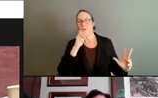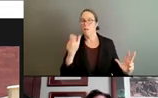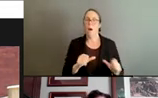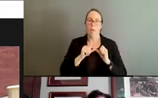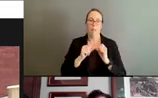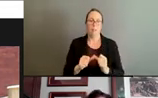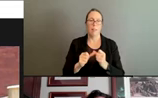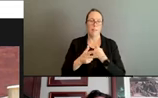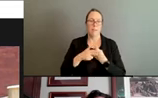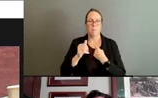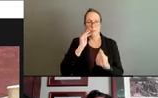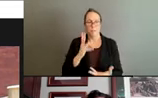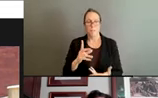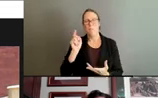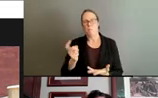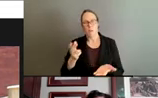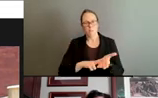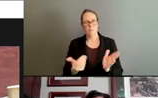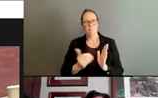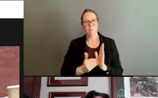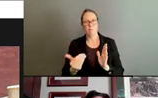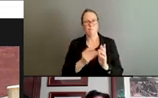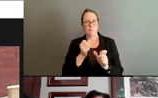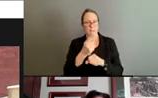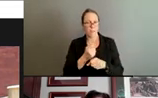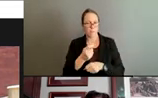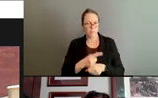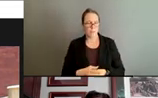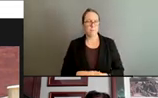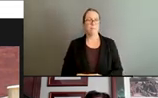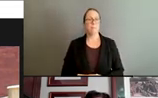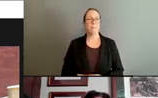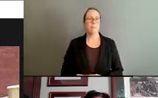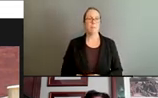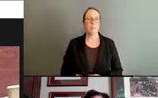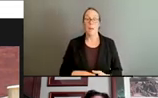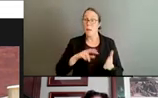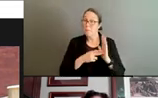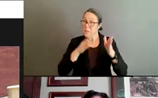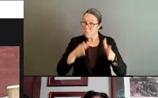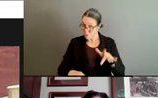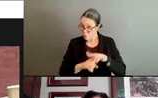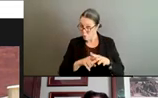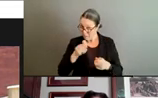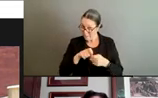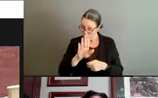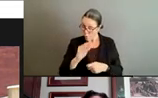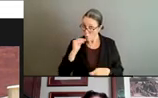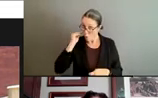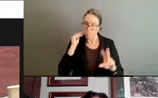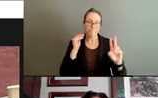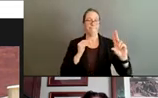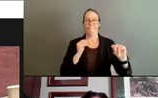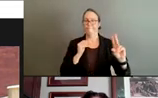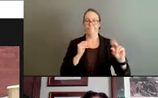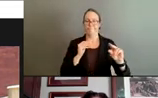over. And so again, while it doesn't mean somebody's going to be able to respond specifically to your home, it is really good information